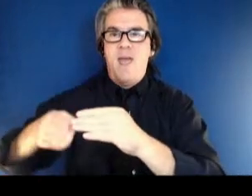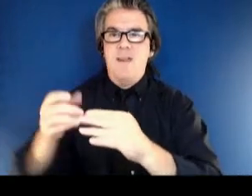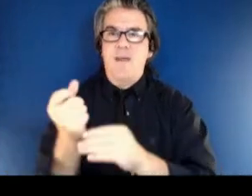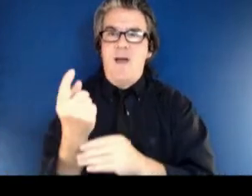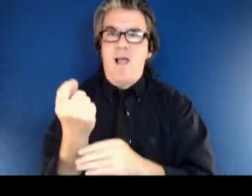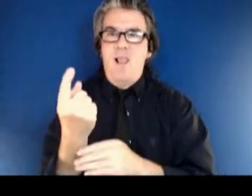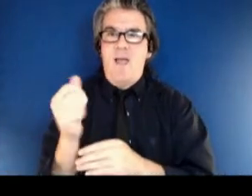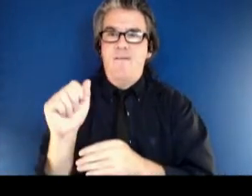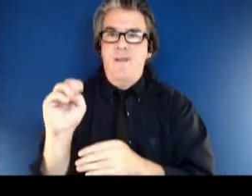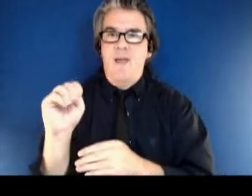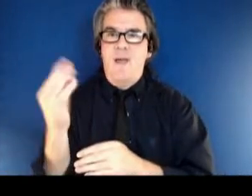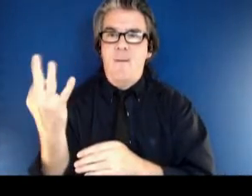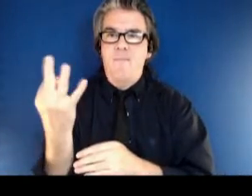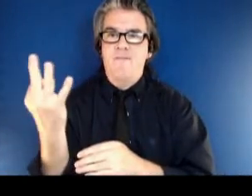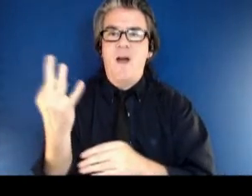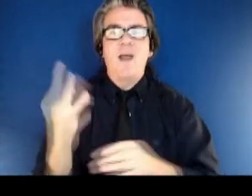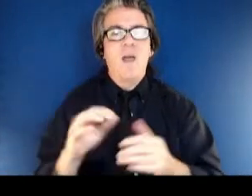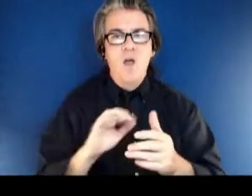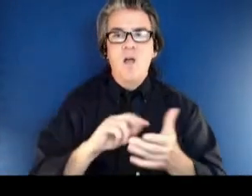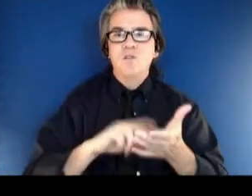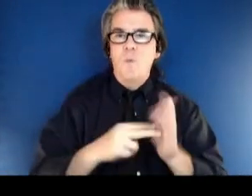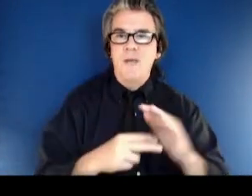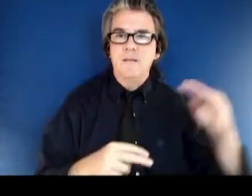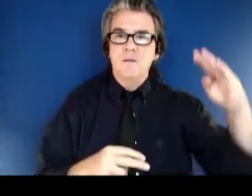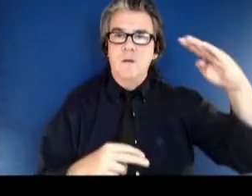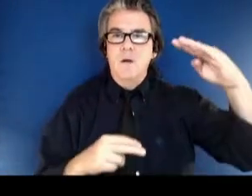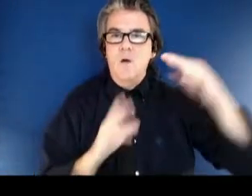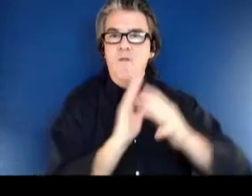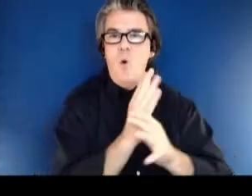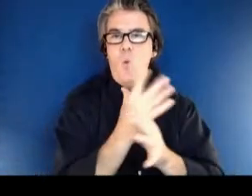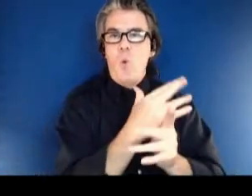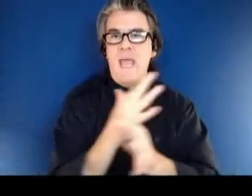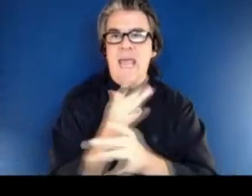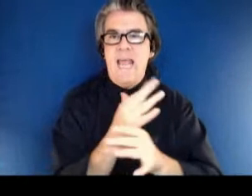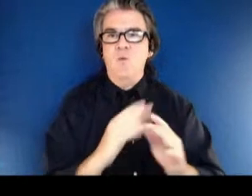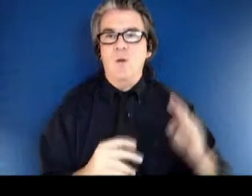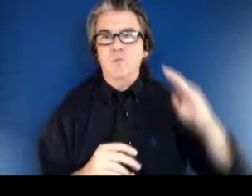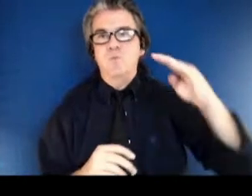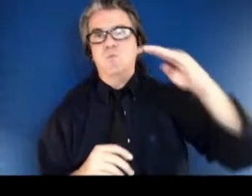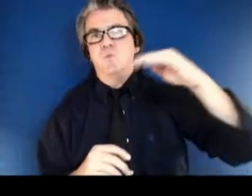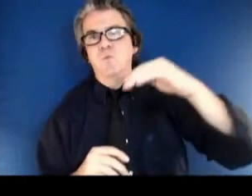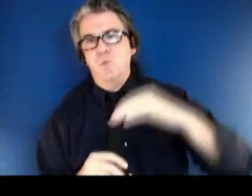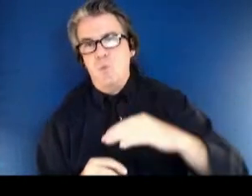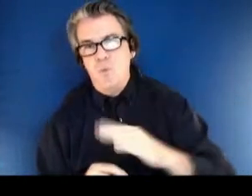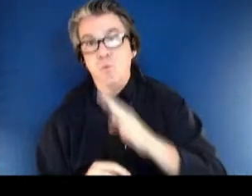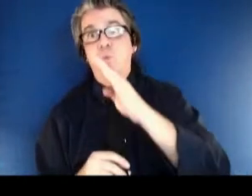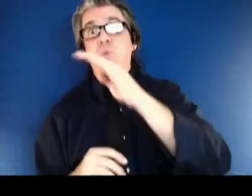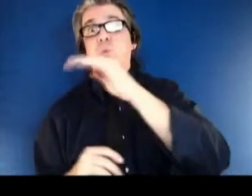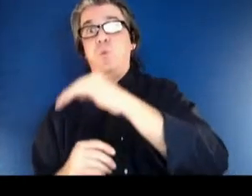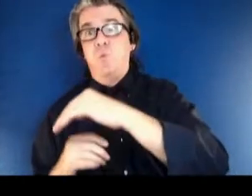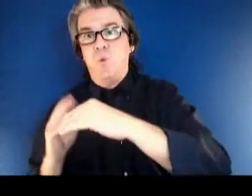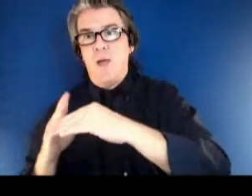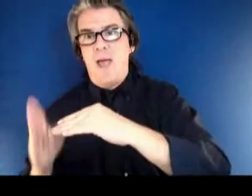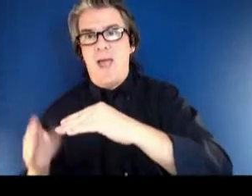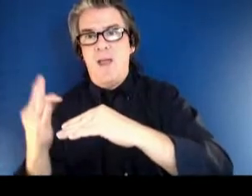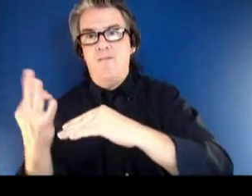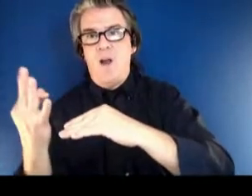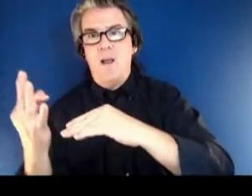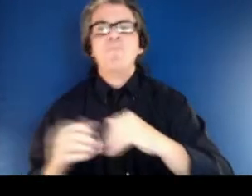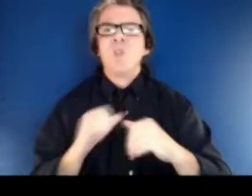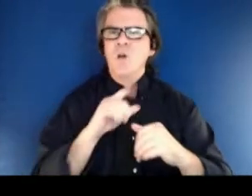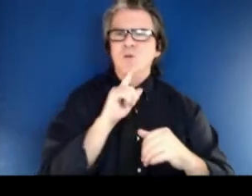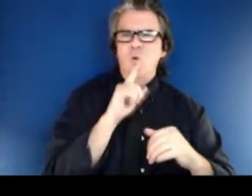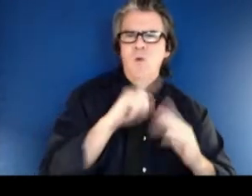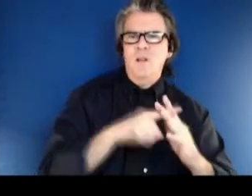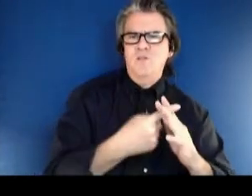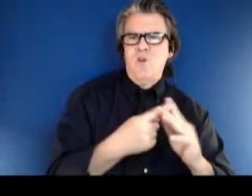a.m. Friday. So it's covering kind of those two peaks that I mentioned in this event. They are forecasting sustained winds of about 15 to 30